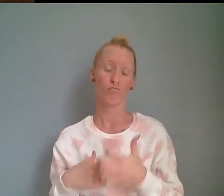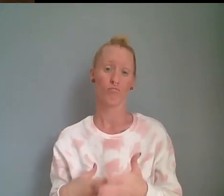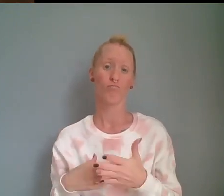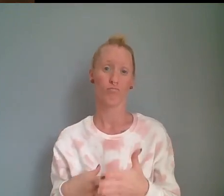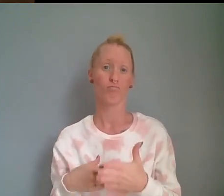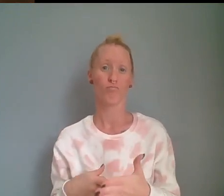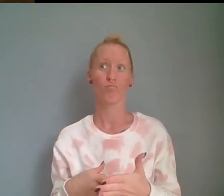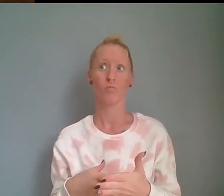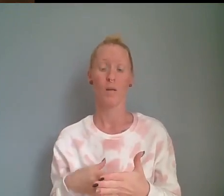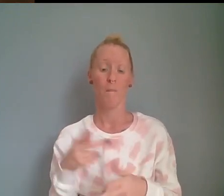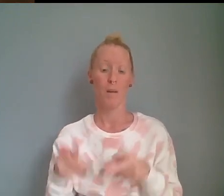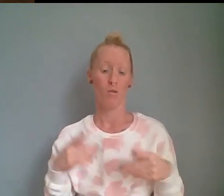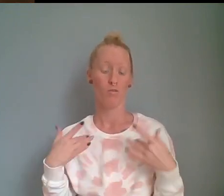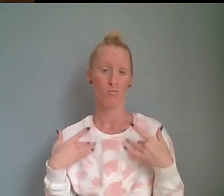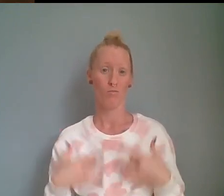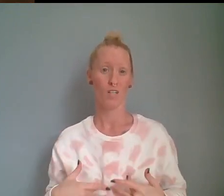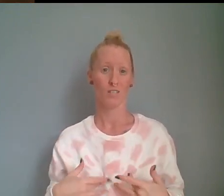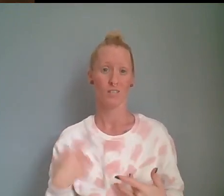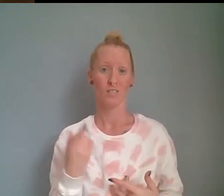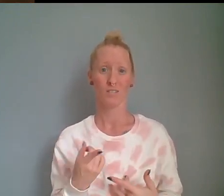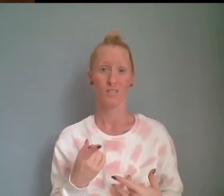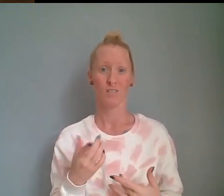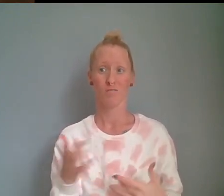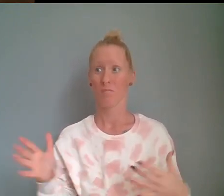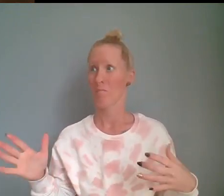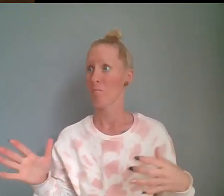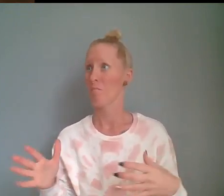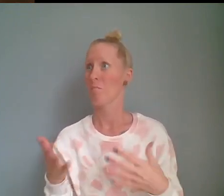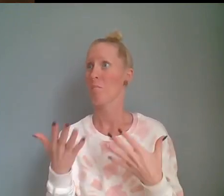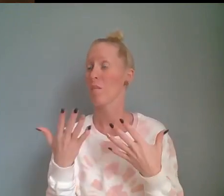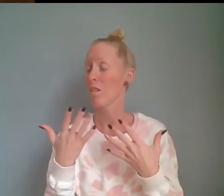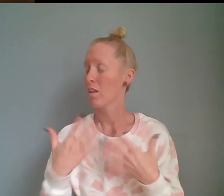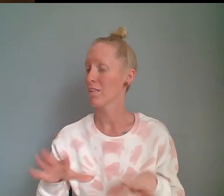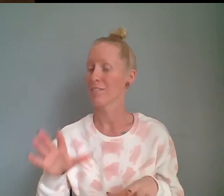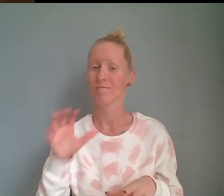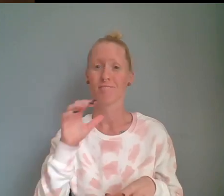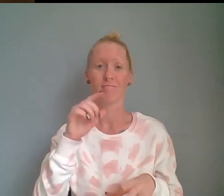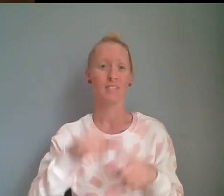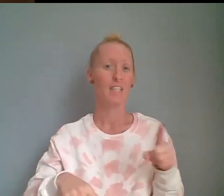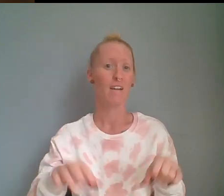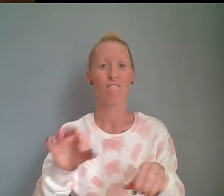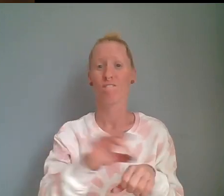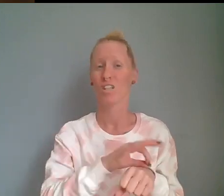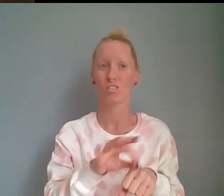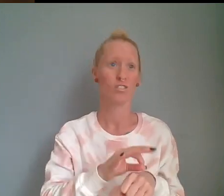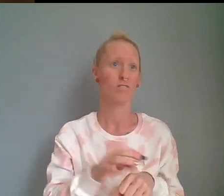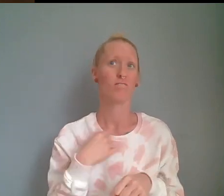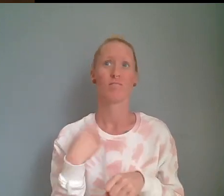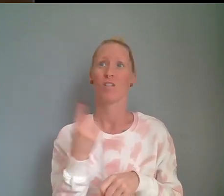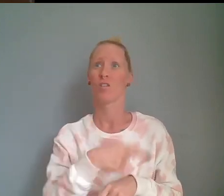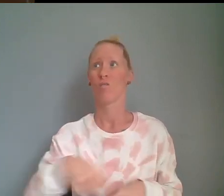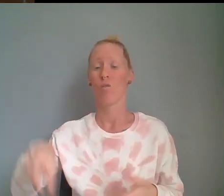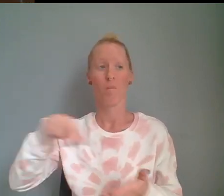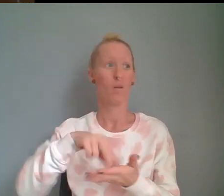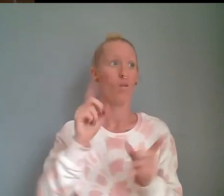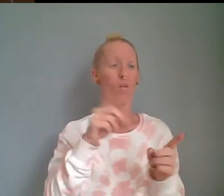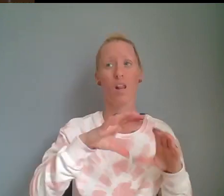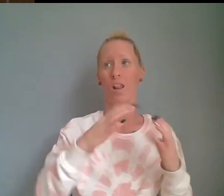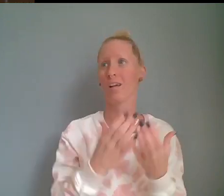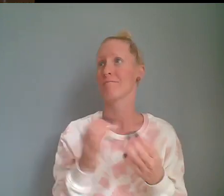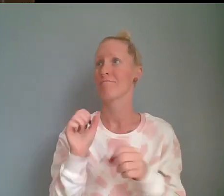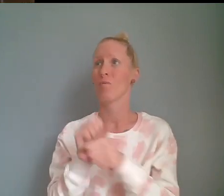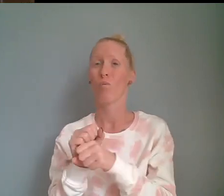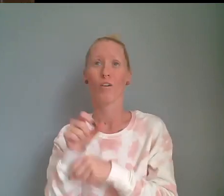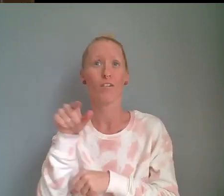are depressed often become completely non-functional. They can't get up and go to class, they can't go to work, they